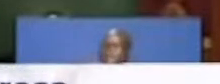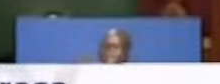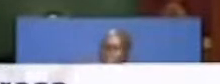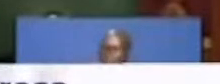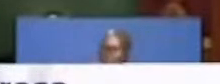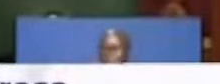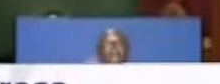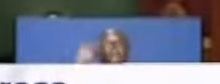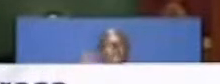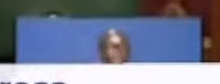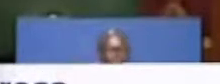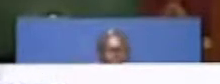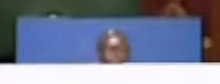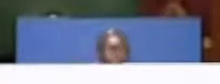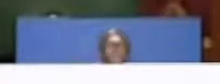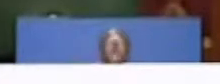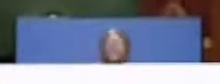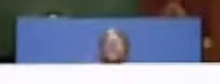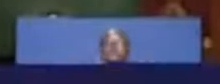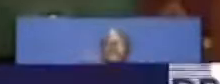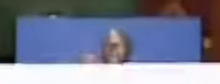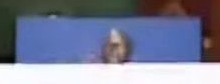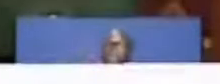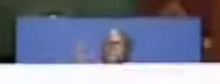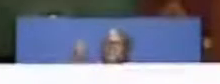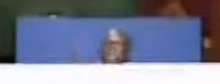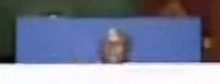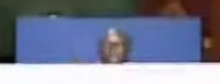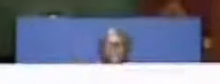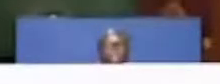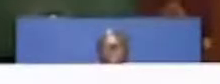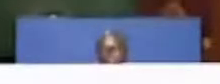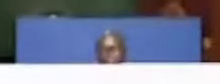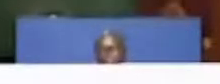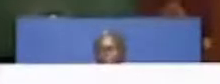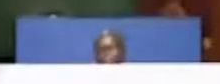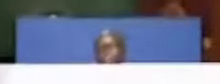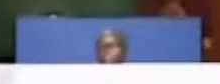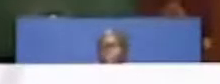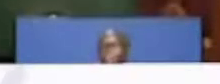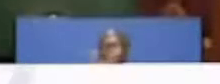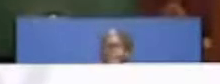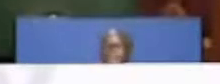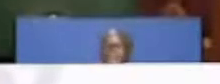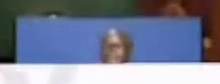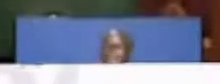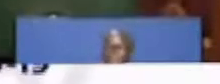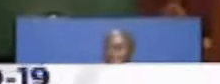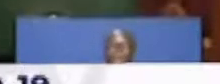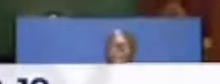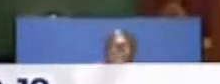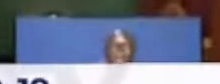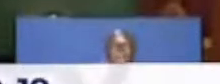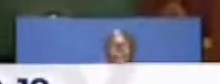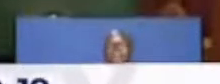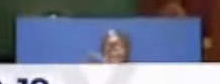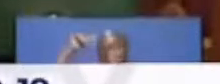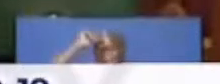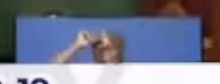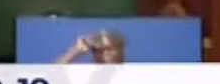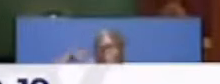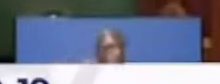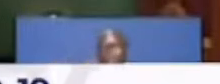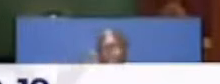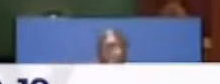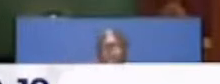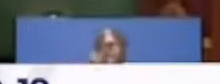resources to meet the health needs of Kenyans. In terms of access to healthcare, when my administration took over in